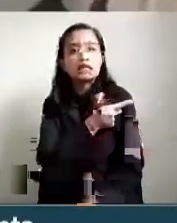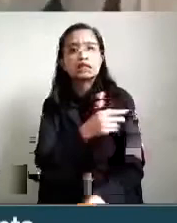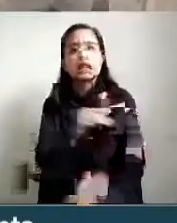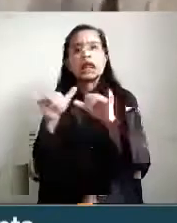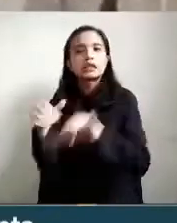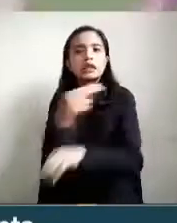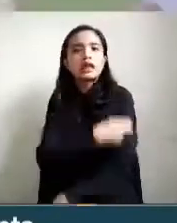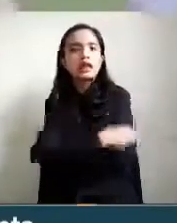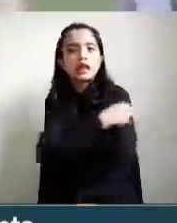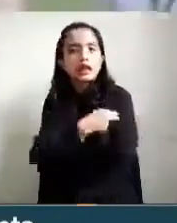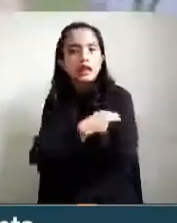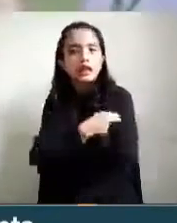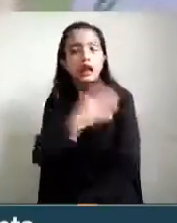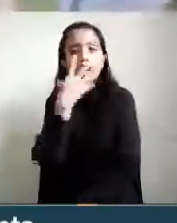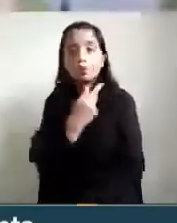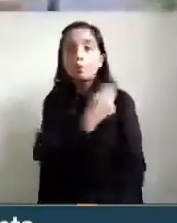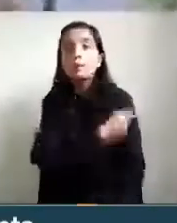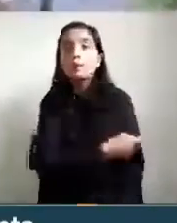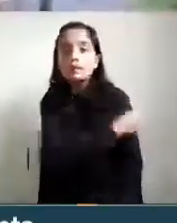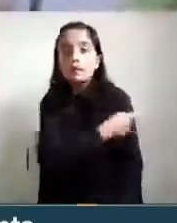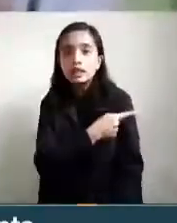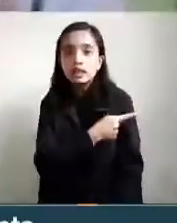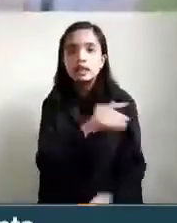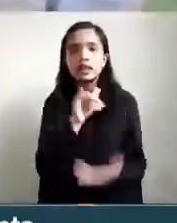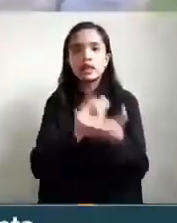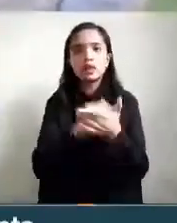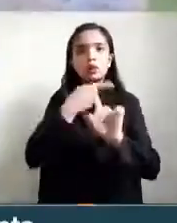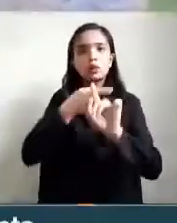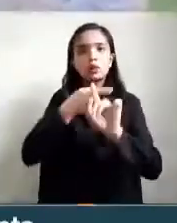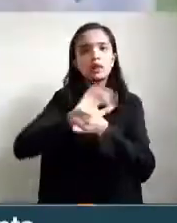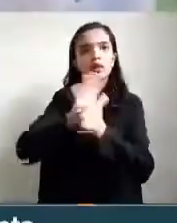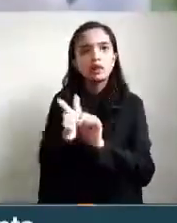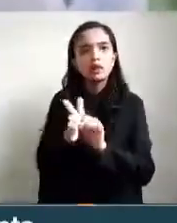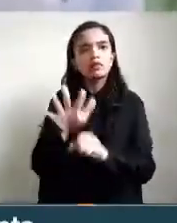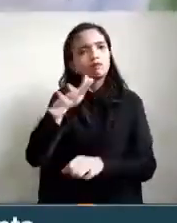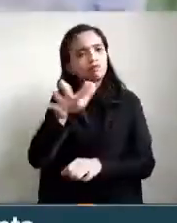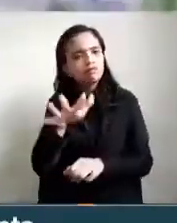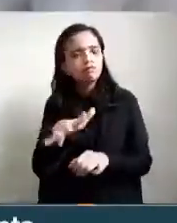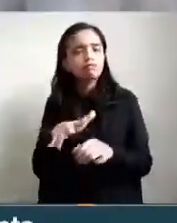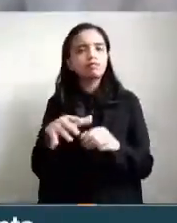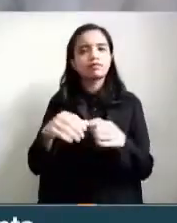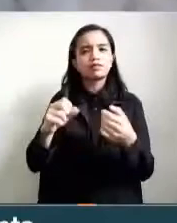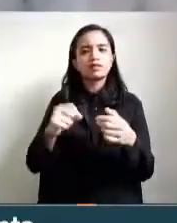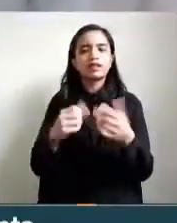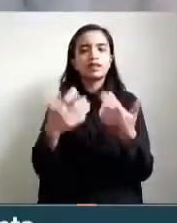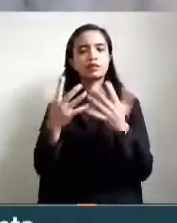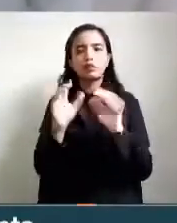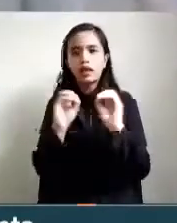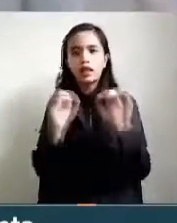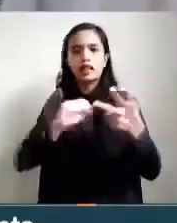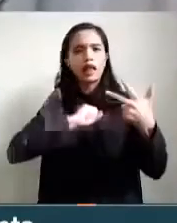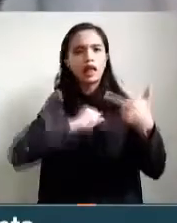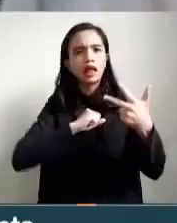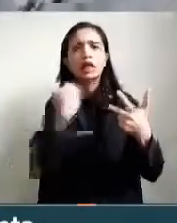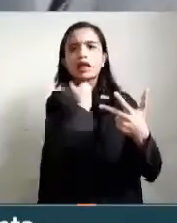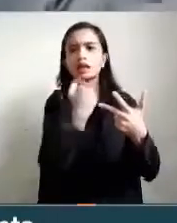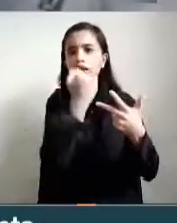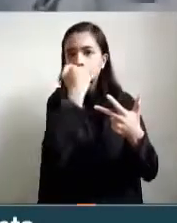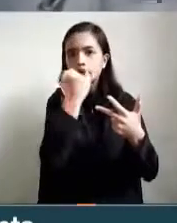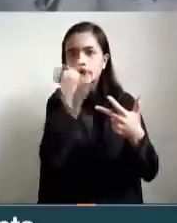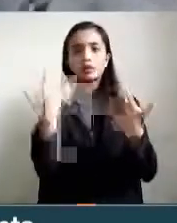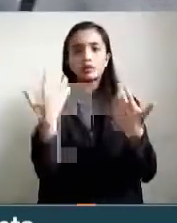mga pasyenteng mga positive, mild, and asymptomatic na nakarecover mula sa kanilang self-isolation o